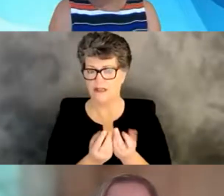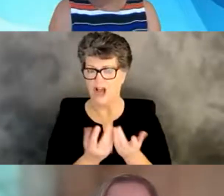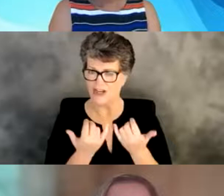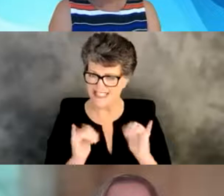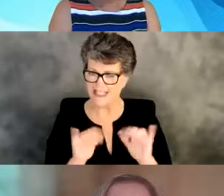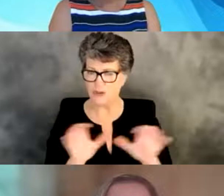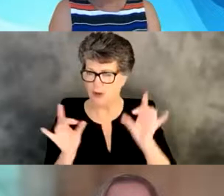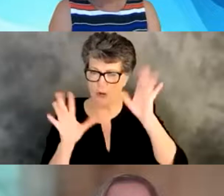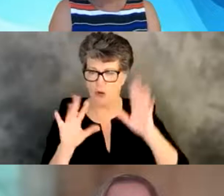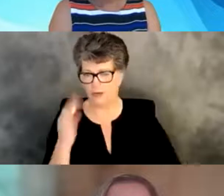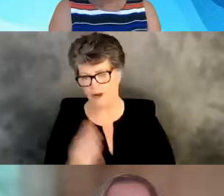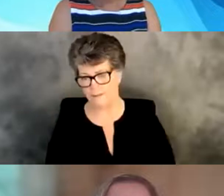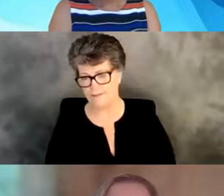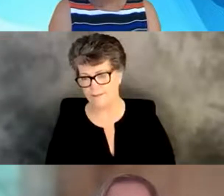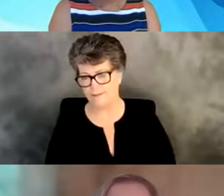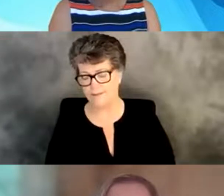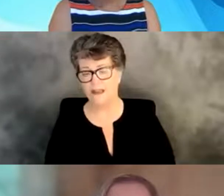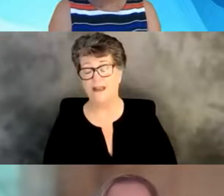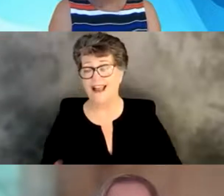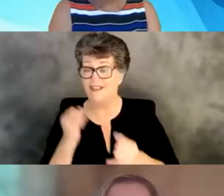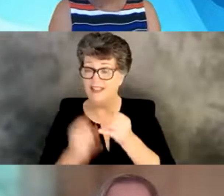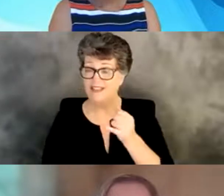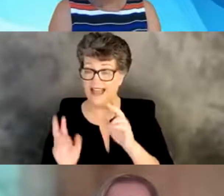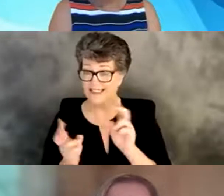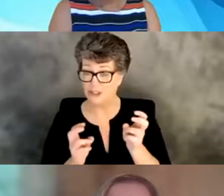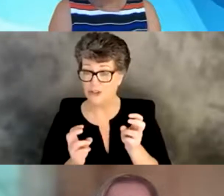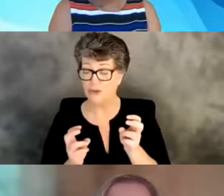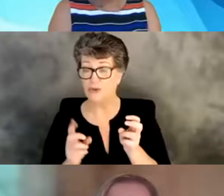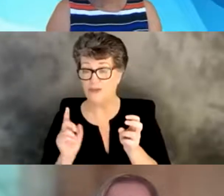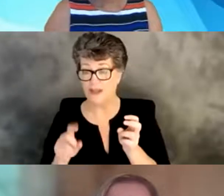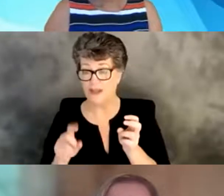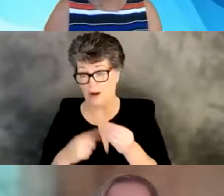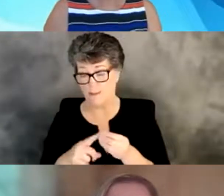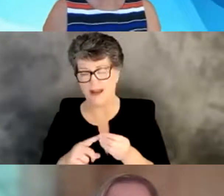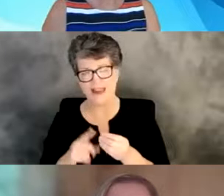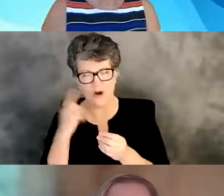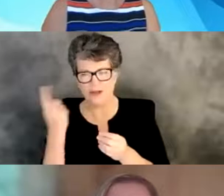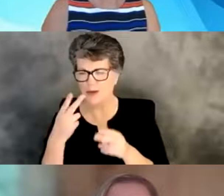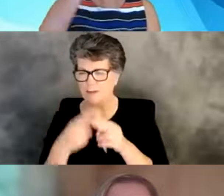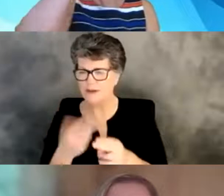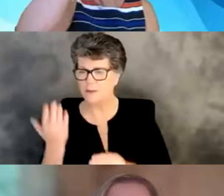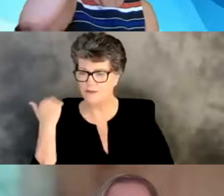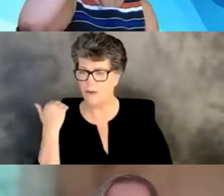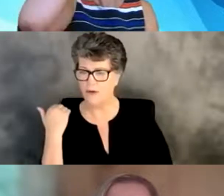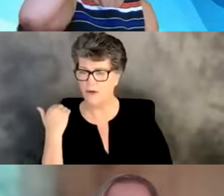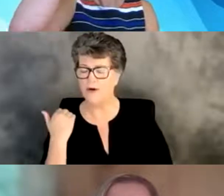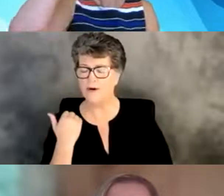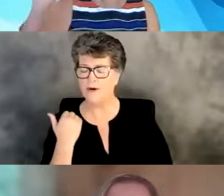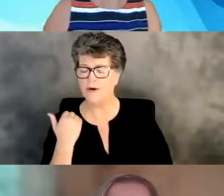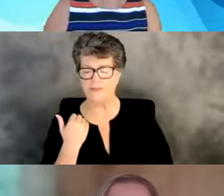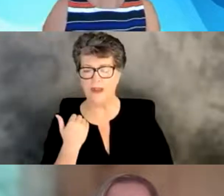a horrible job. And then the last issue that needs to be spoken to, and I heard somebody say earlier